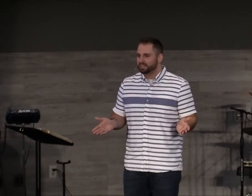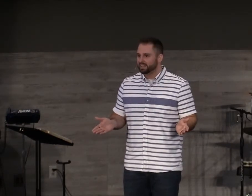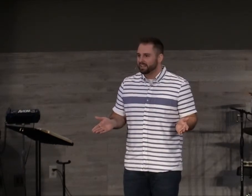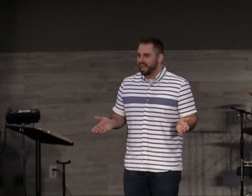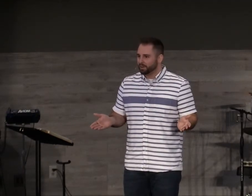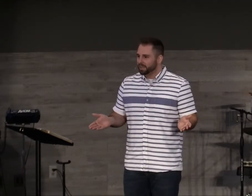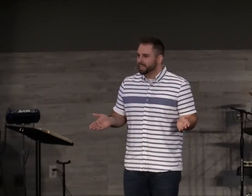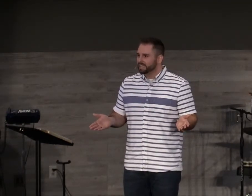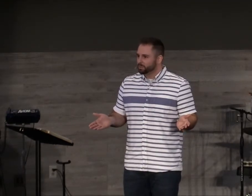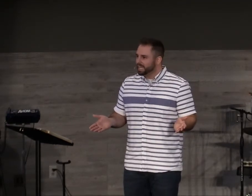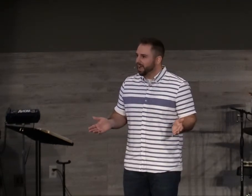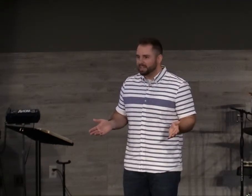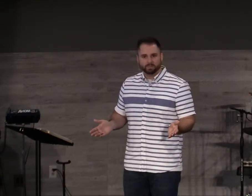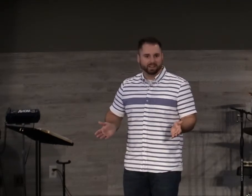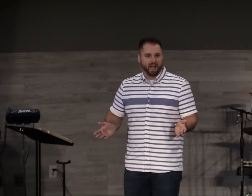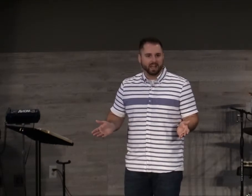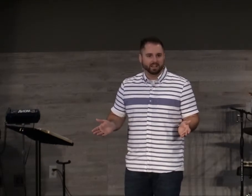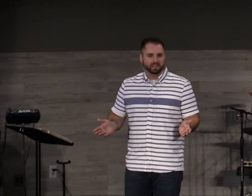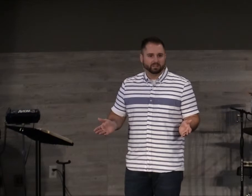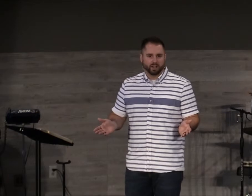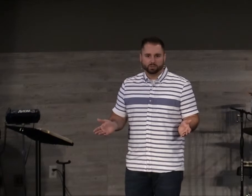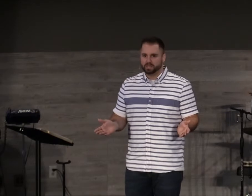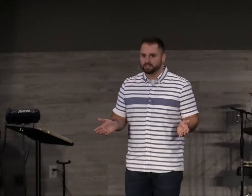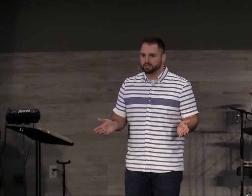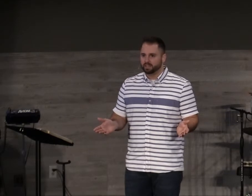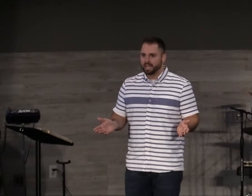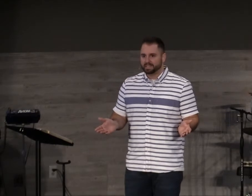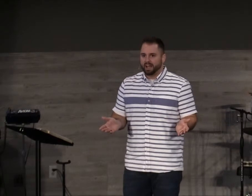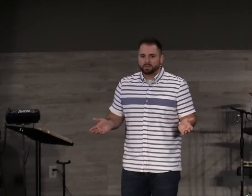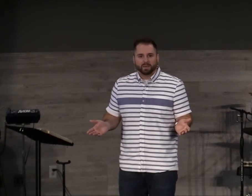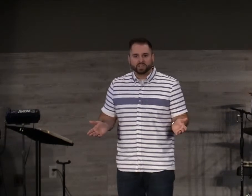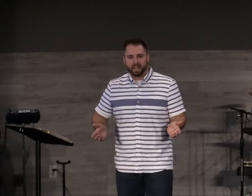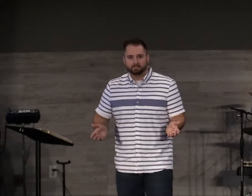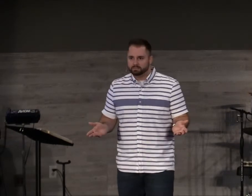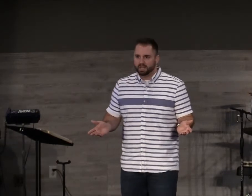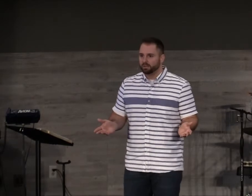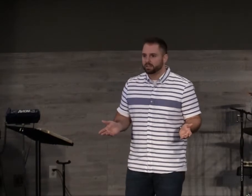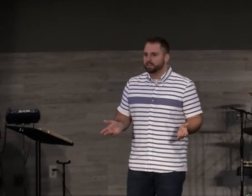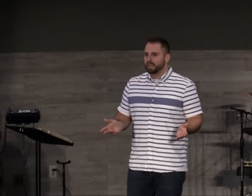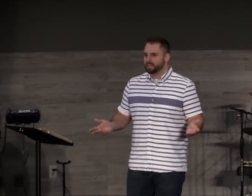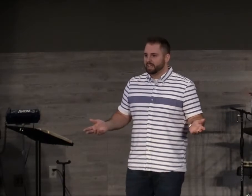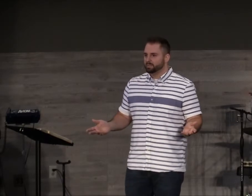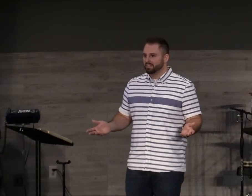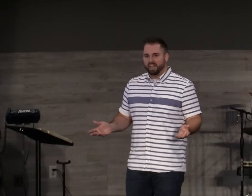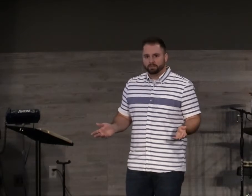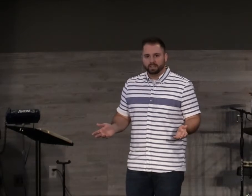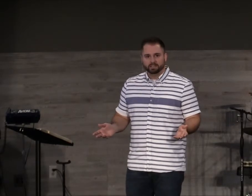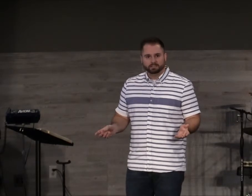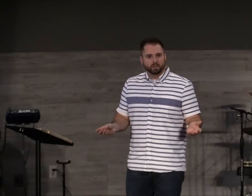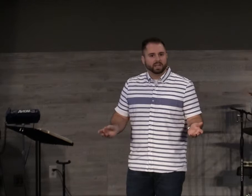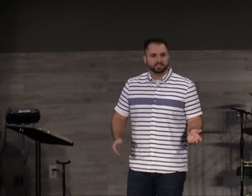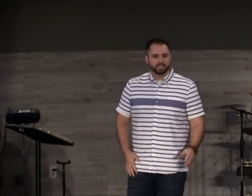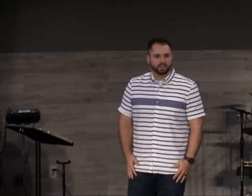much? Has it really cost me a lot to follow Jesus? Has it cost me my job? No. Has it cost me my